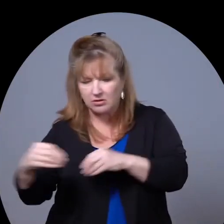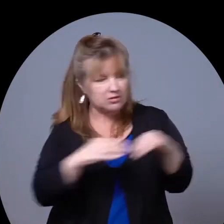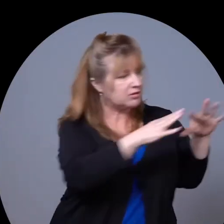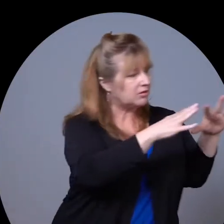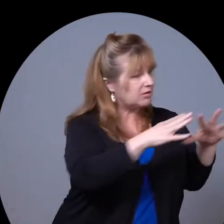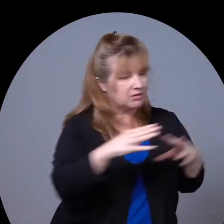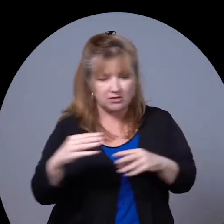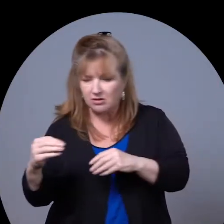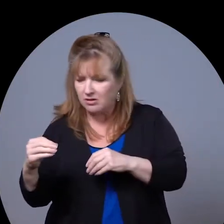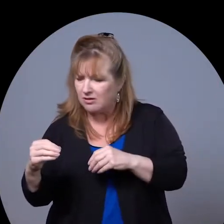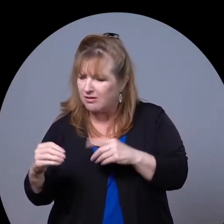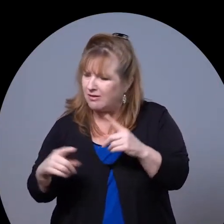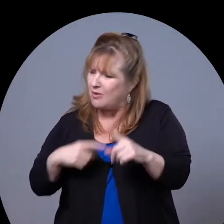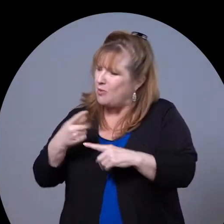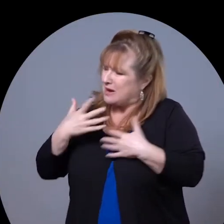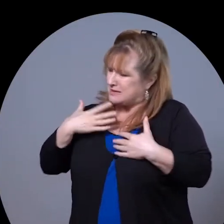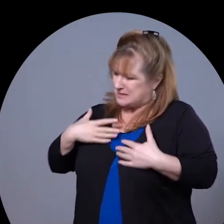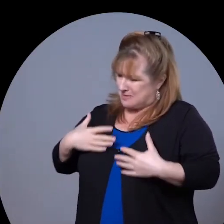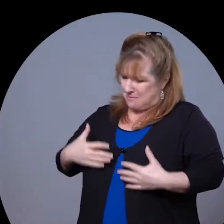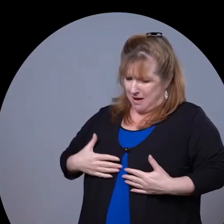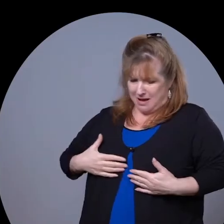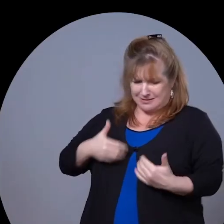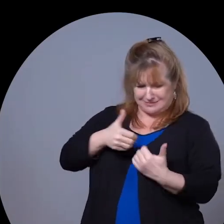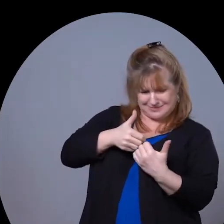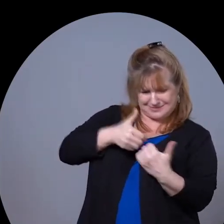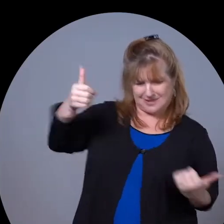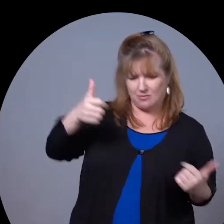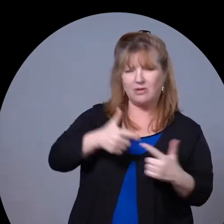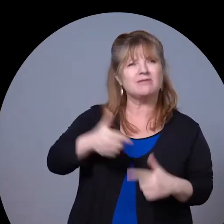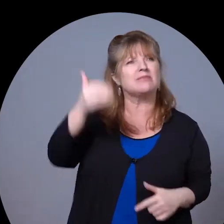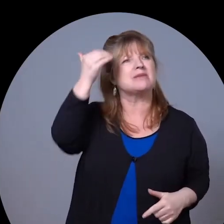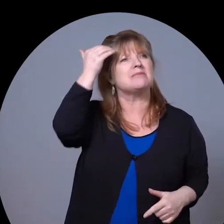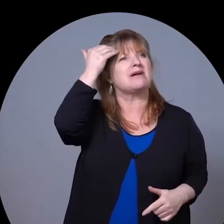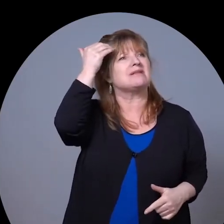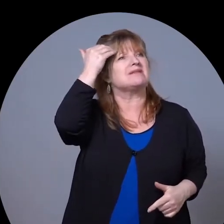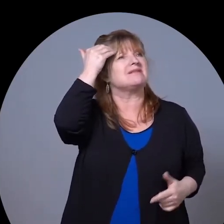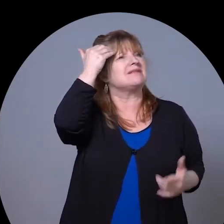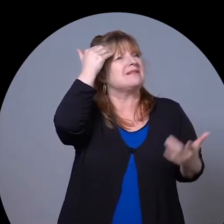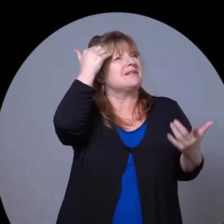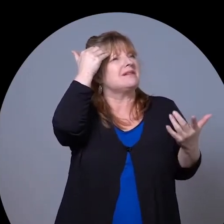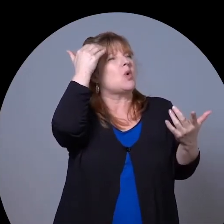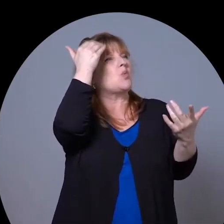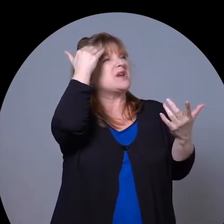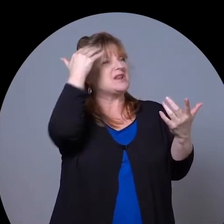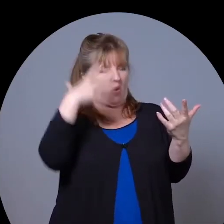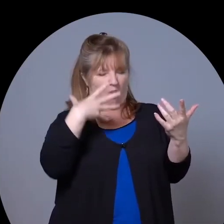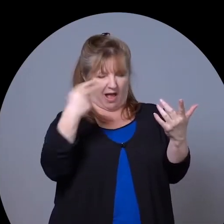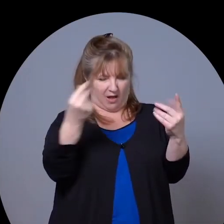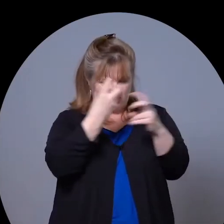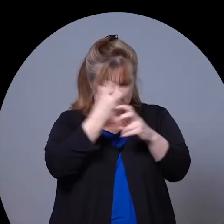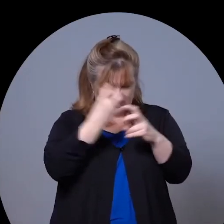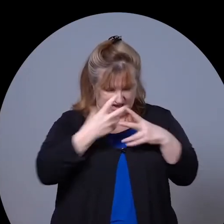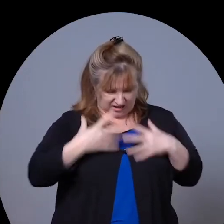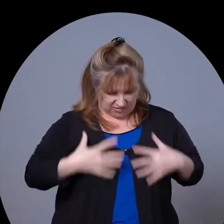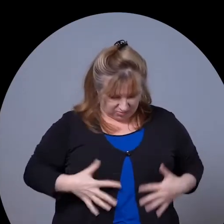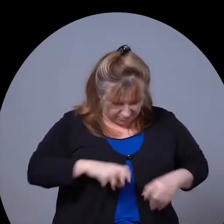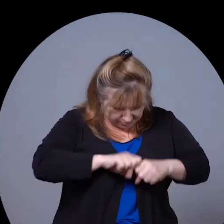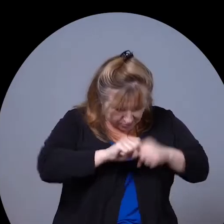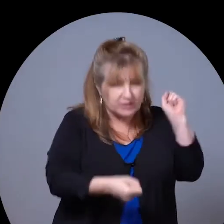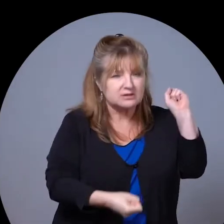When does the body become distinct from the mind? We know the exoskeletal breaks.